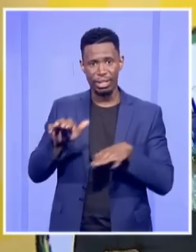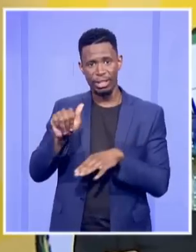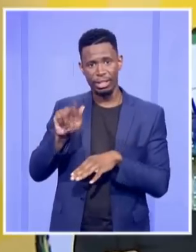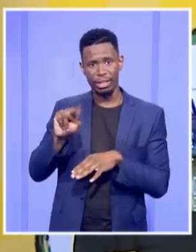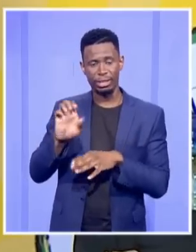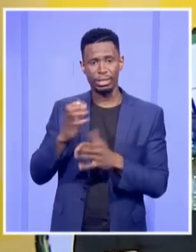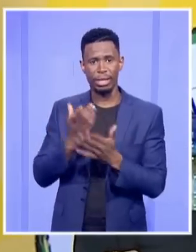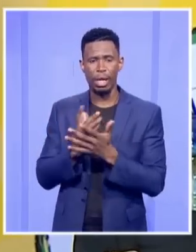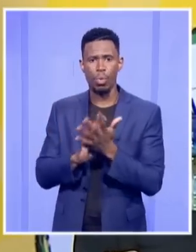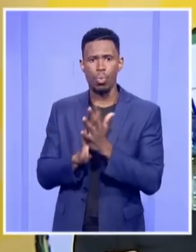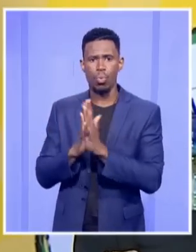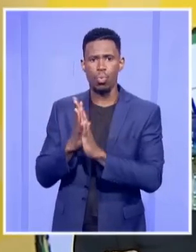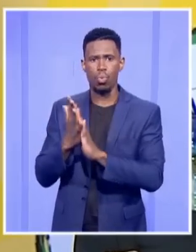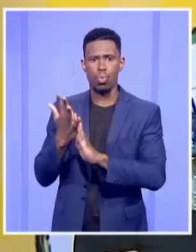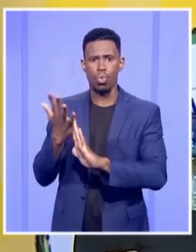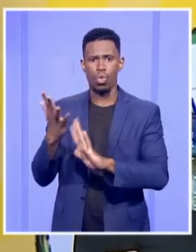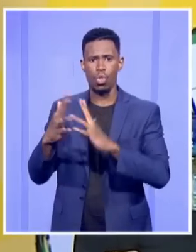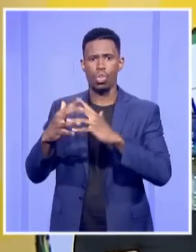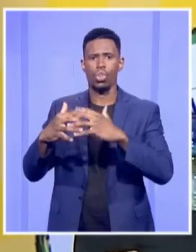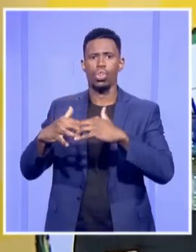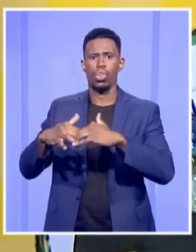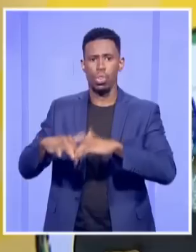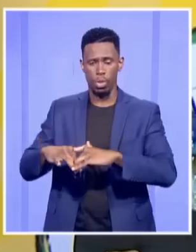We do not want our councillors